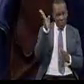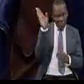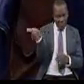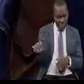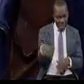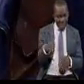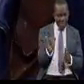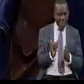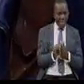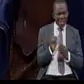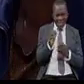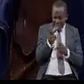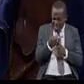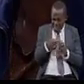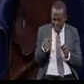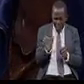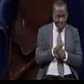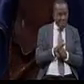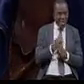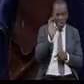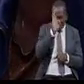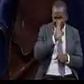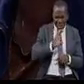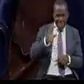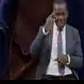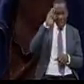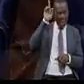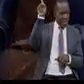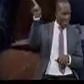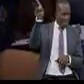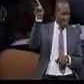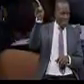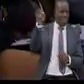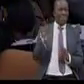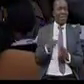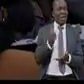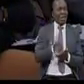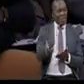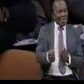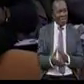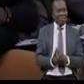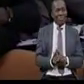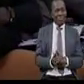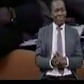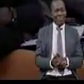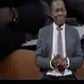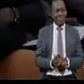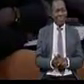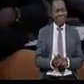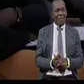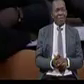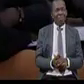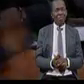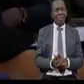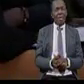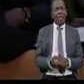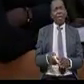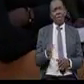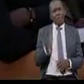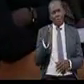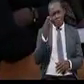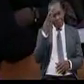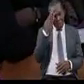That diligently seek him. Amen. You know, of our children, I mean